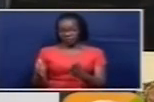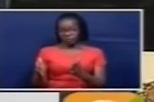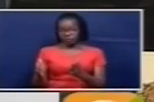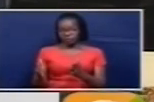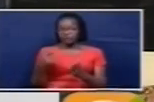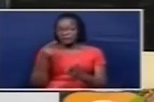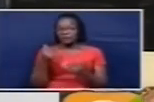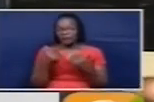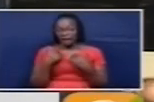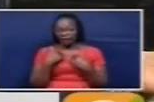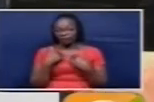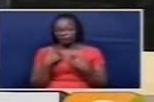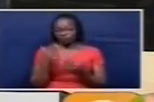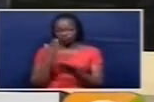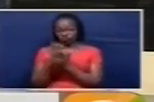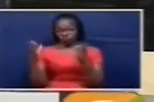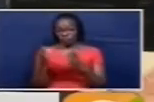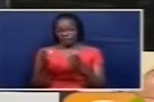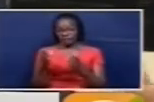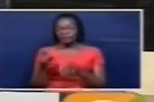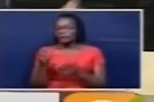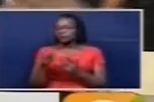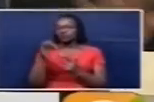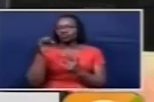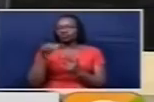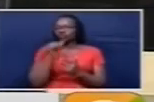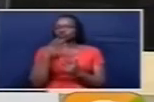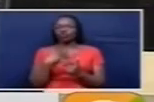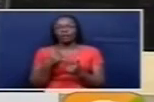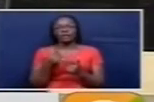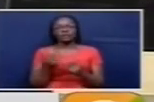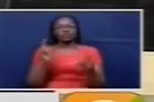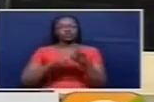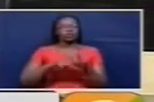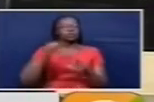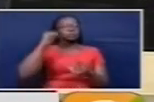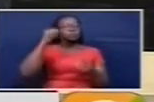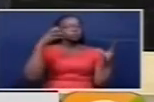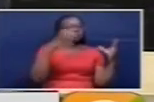Your choice to go this route and not align yourself perhaps with a bigger party, yeah.